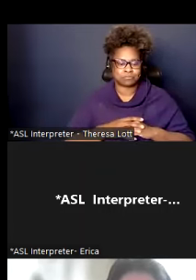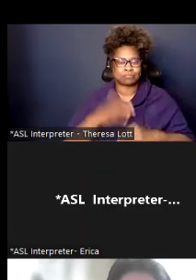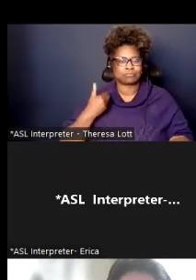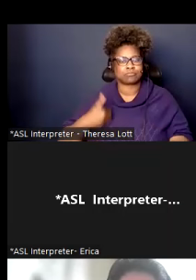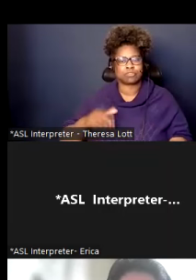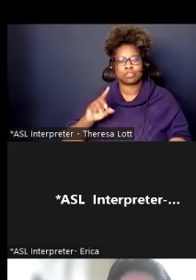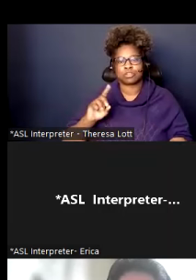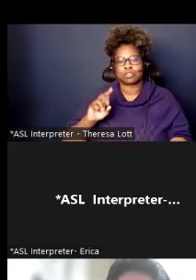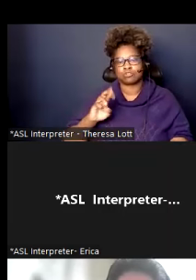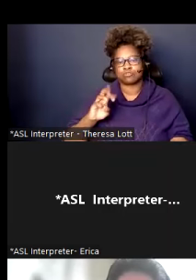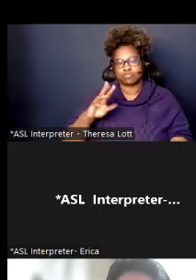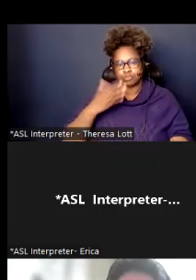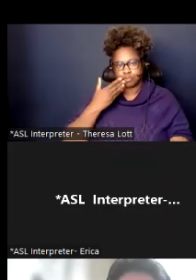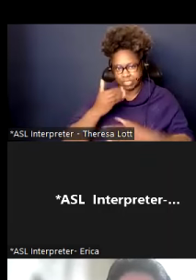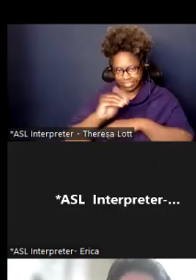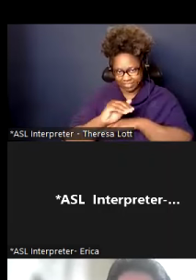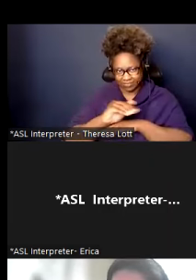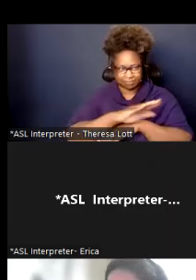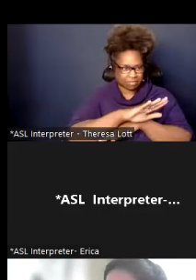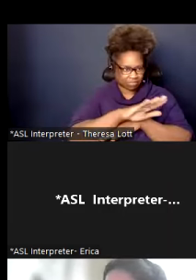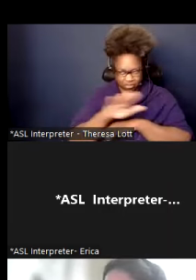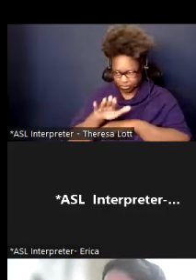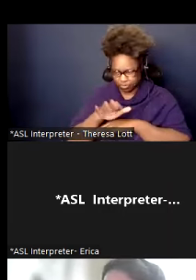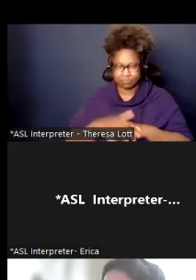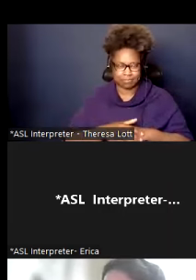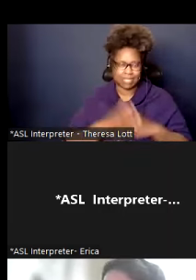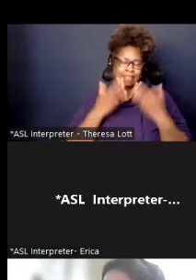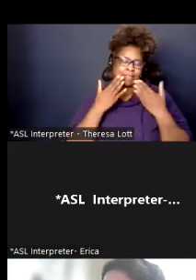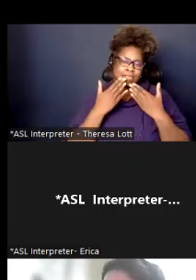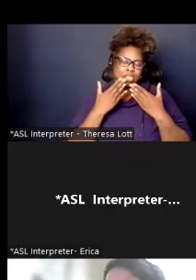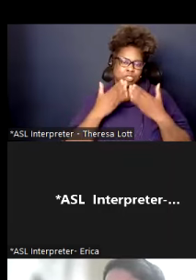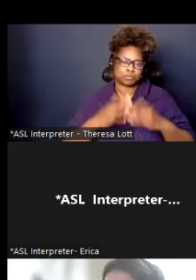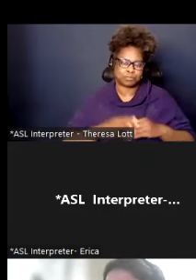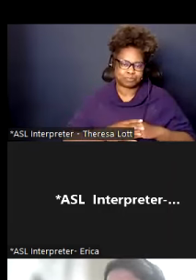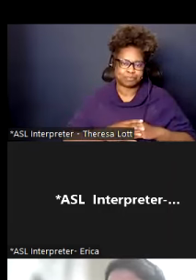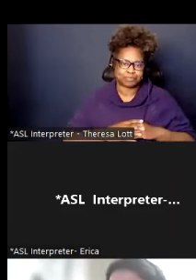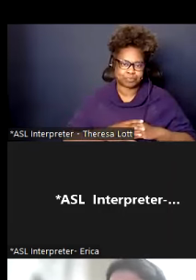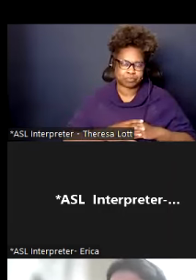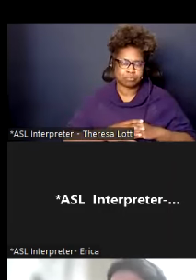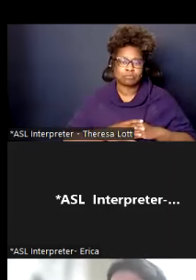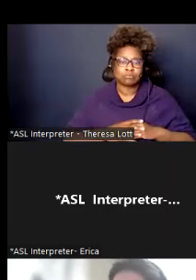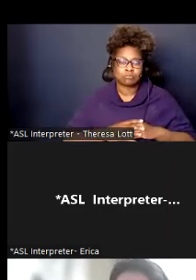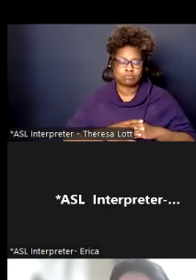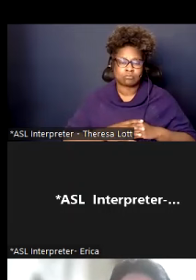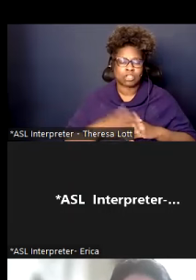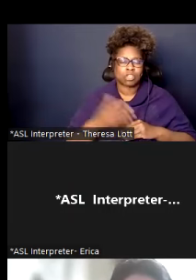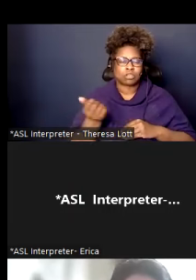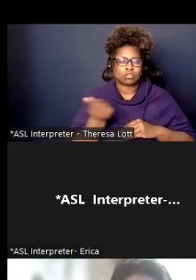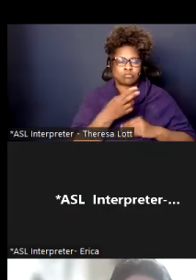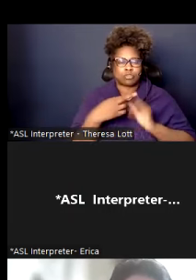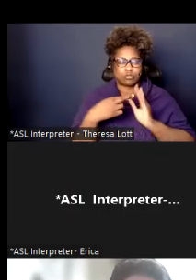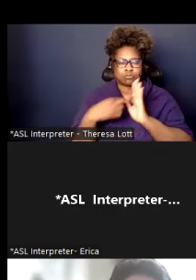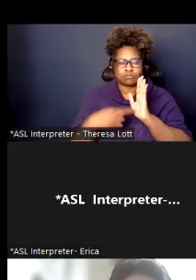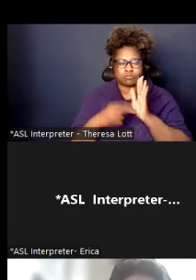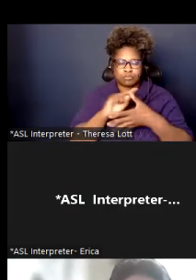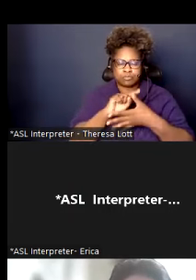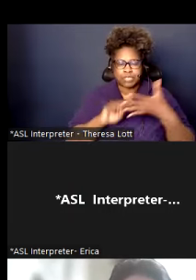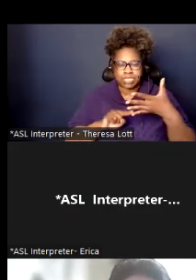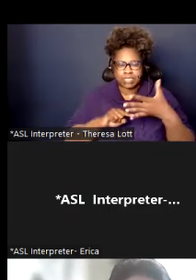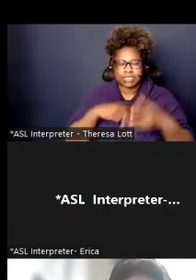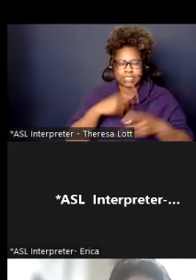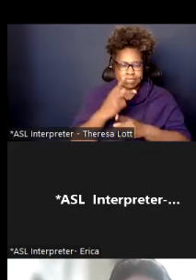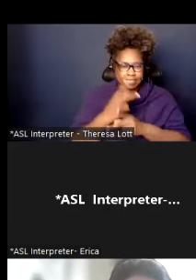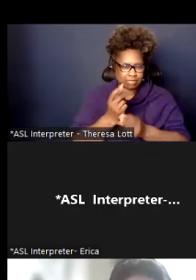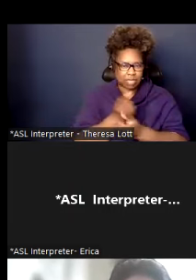Hey, good evening or good afternoon. Thanks, Yasmin. Just a couple of guidelines to keep us